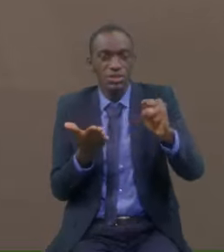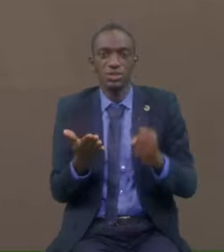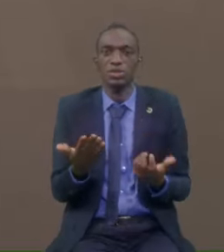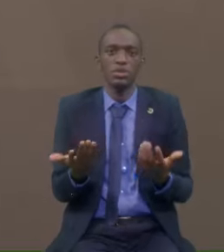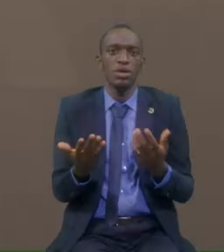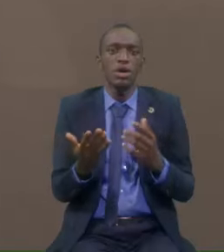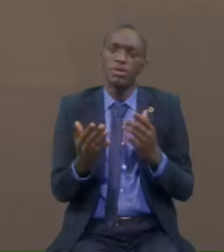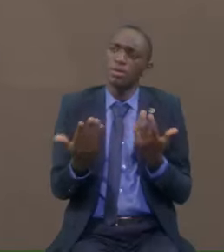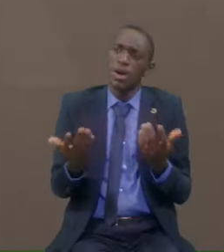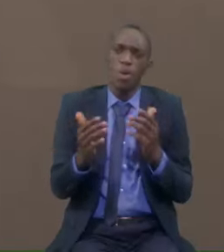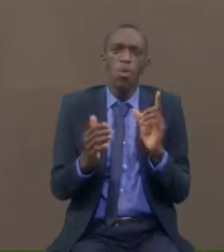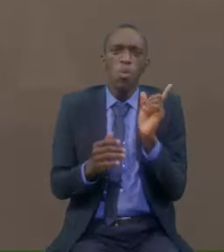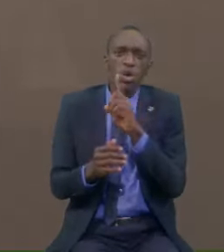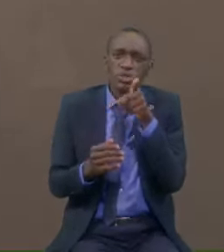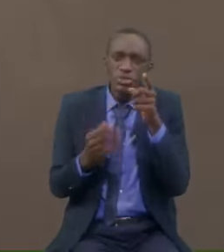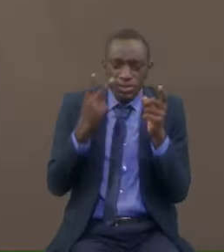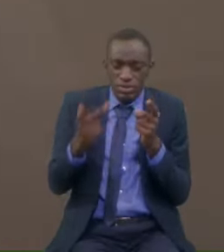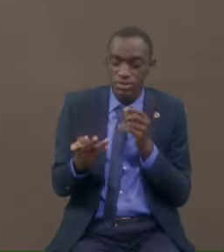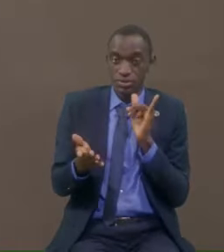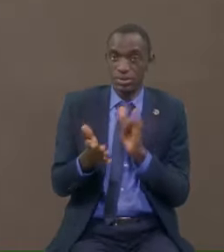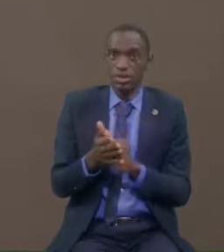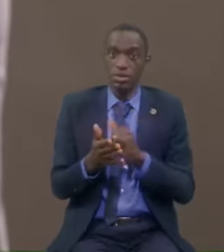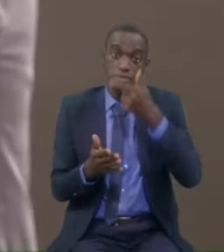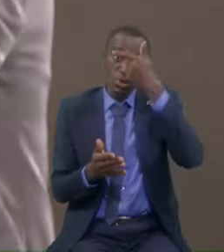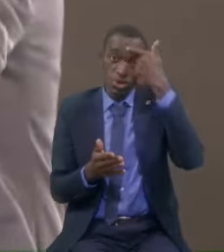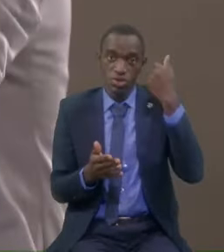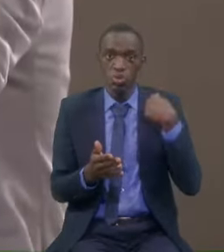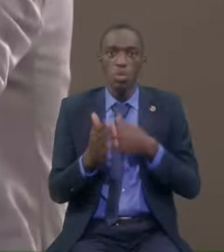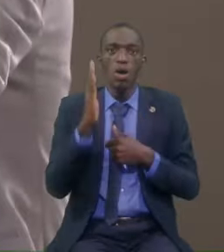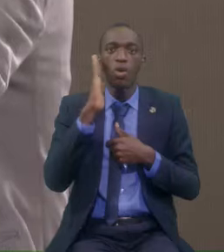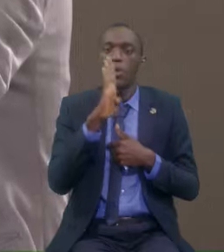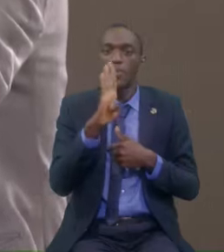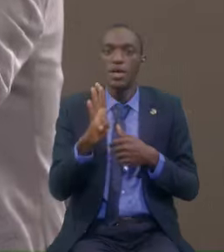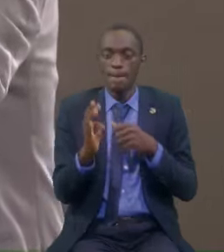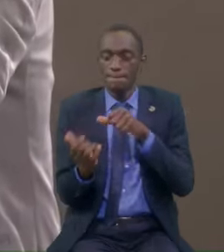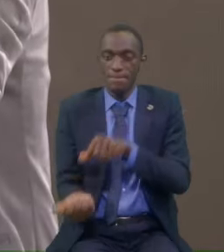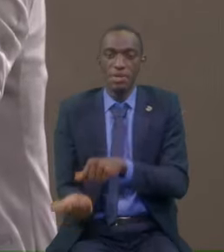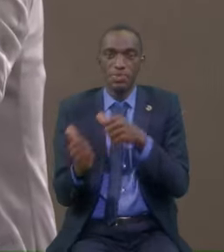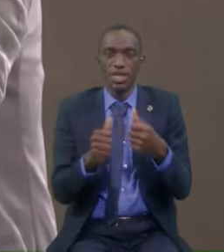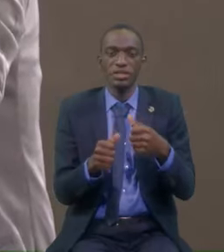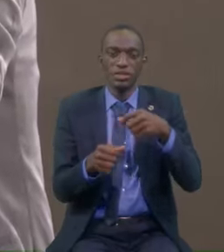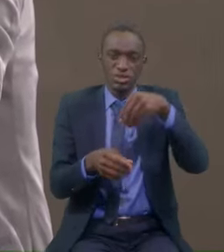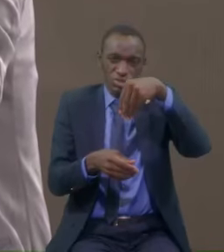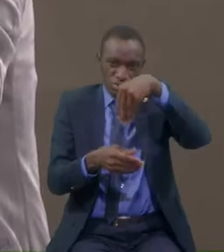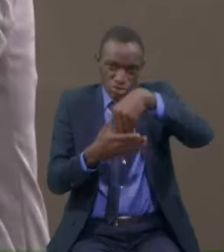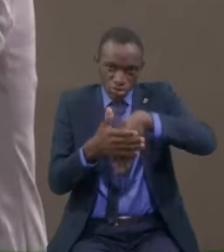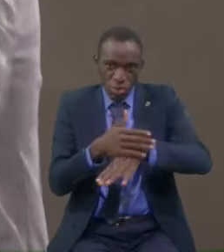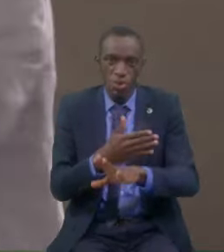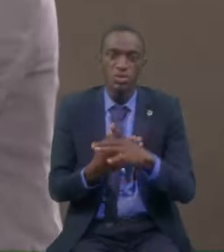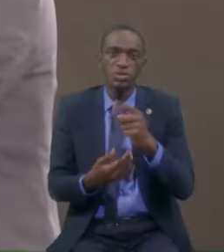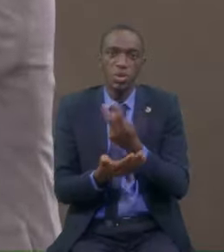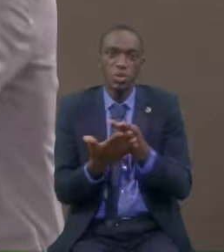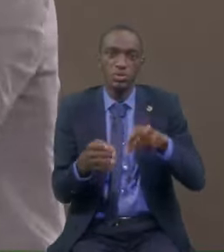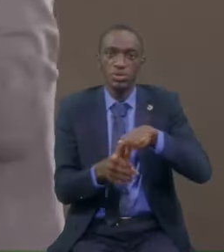that? Because we're going to be baptized into the Holy Spirit. And it's